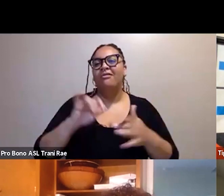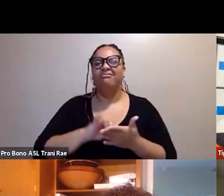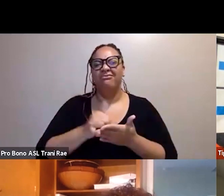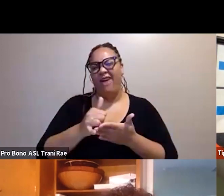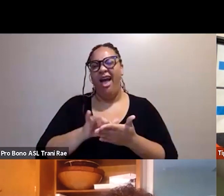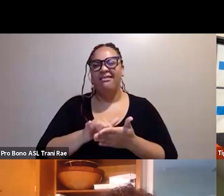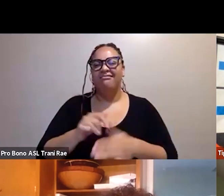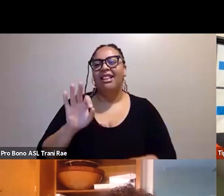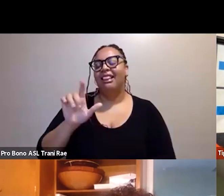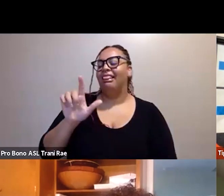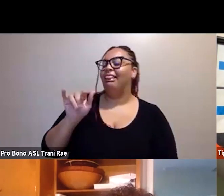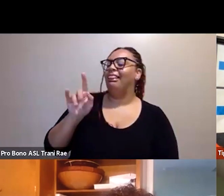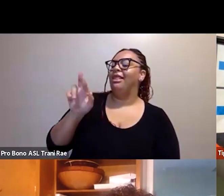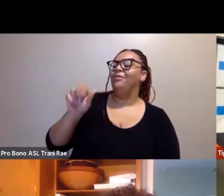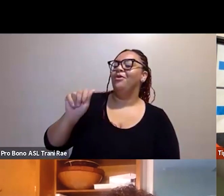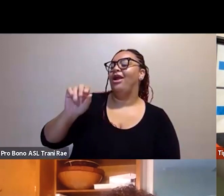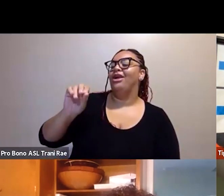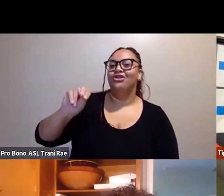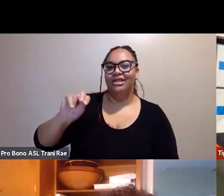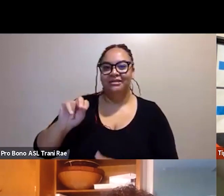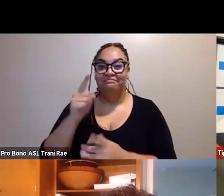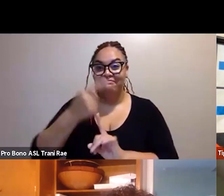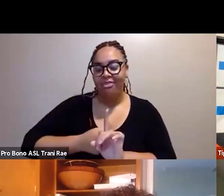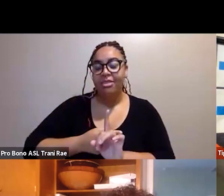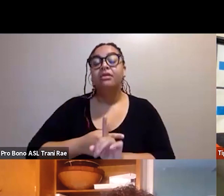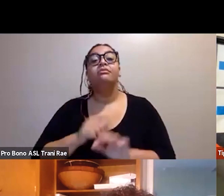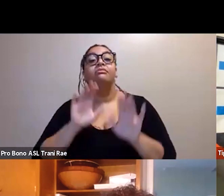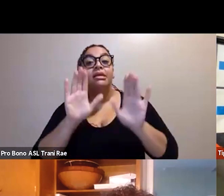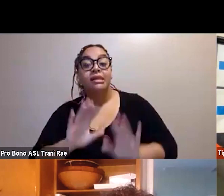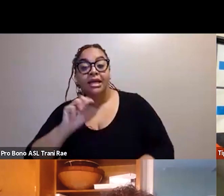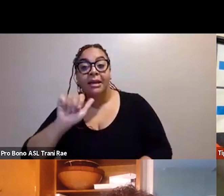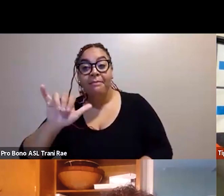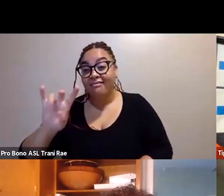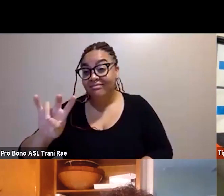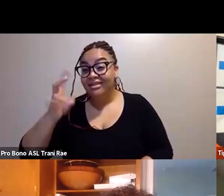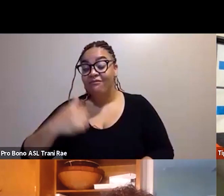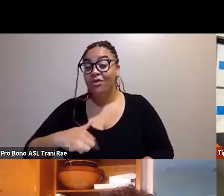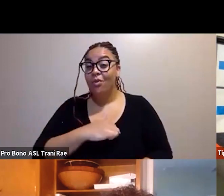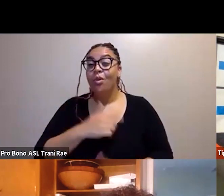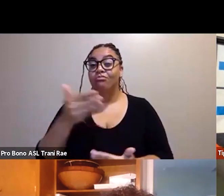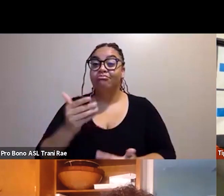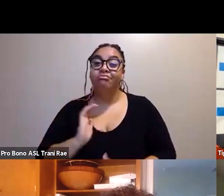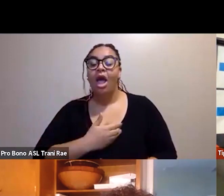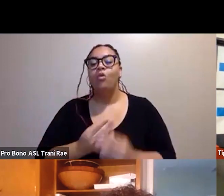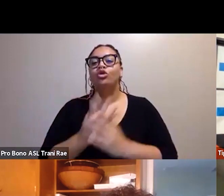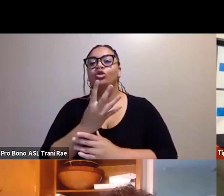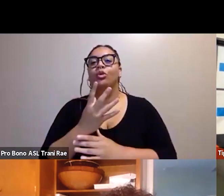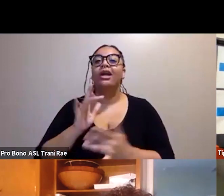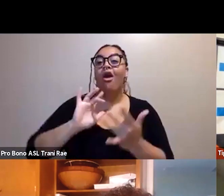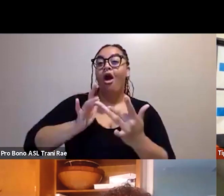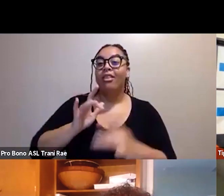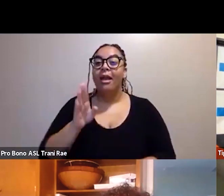can tell you that on Sunday, May 7th, we will be hosting our springtime virtual brunch with